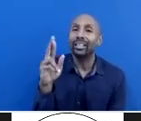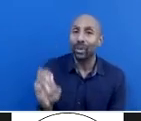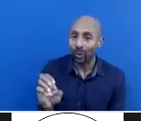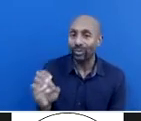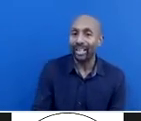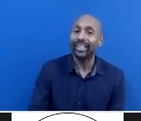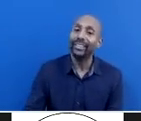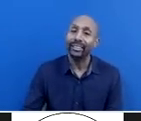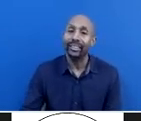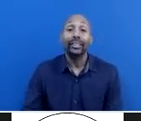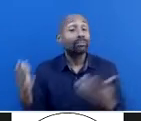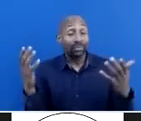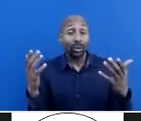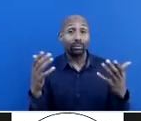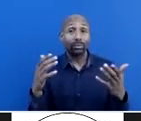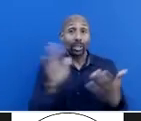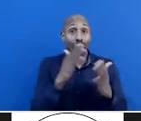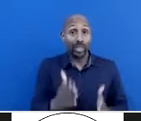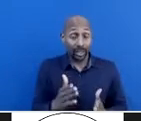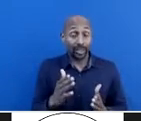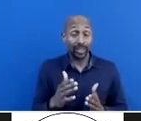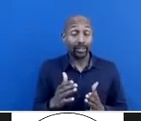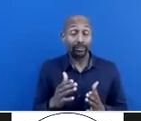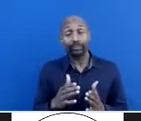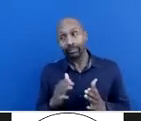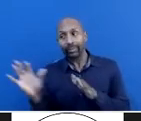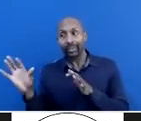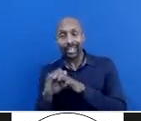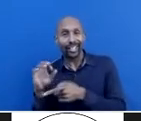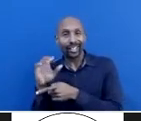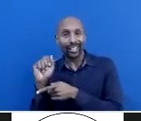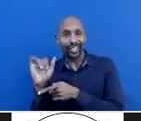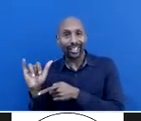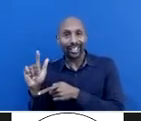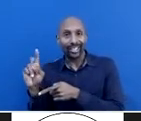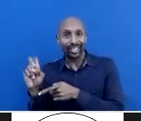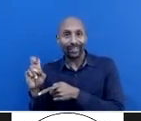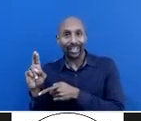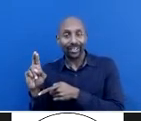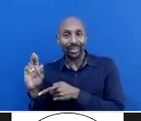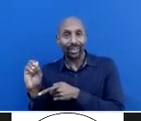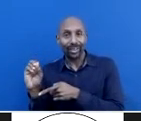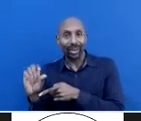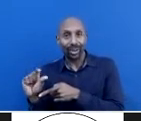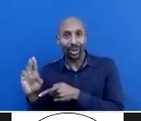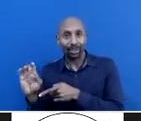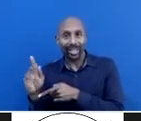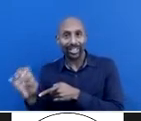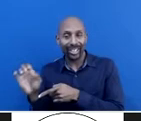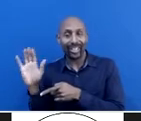artist is, to bring together Sylvester Obechi's argument and mine, right? Is that the human being is this